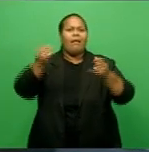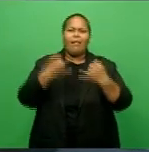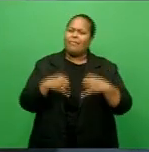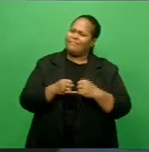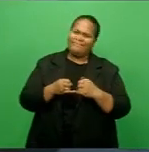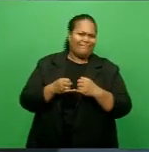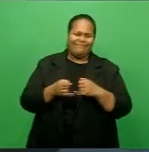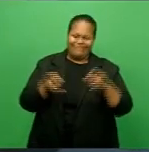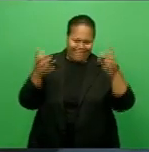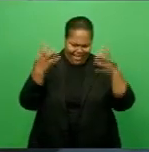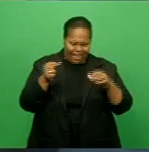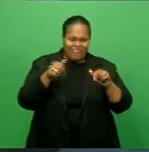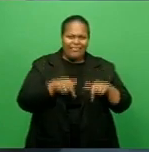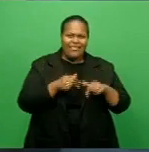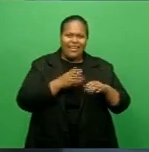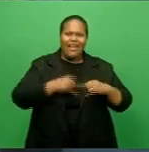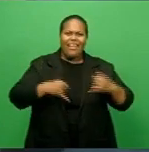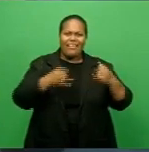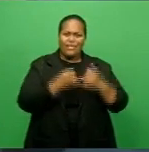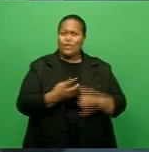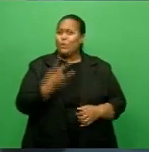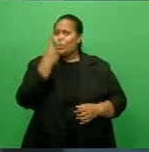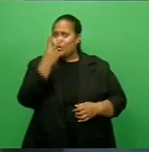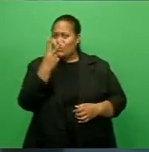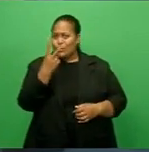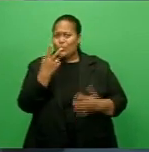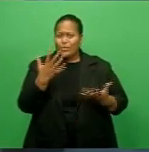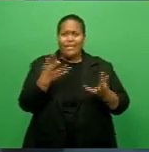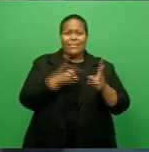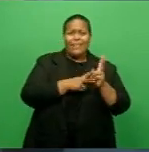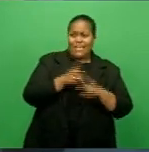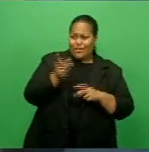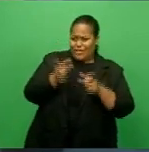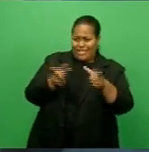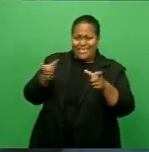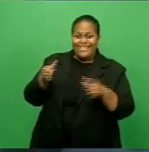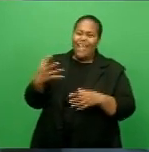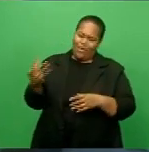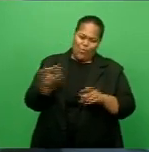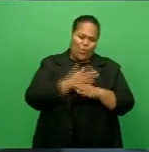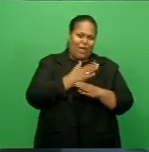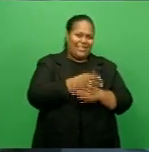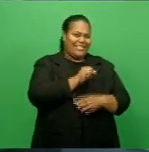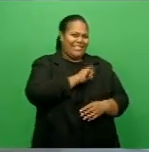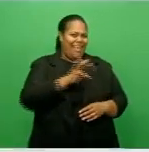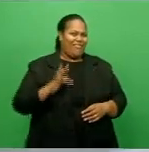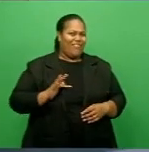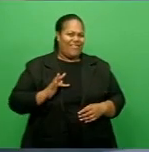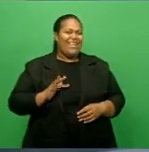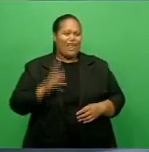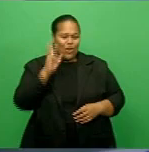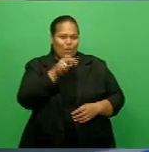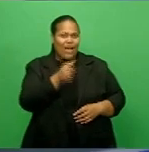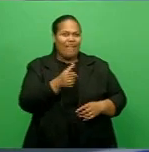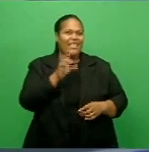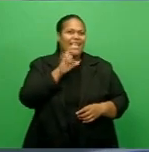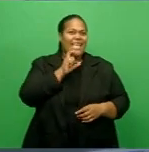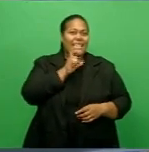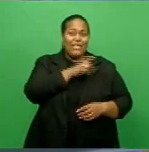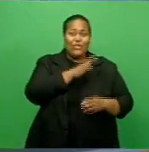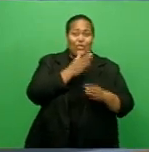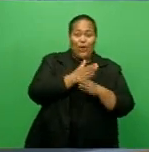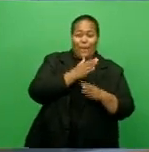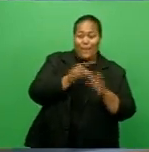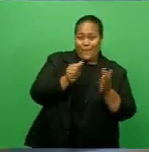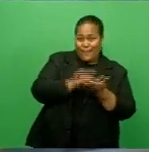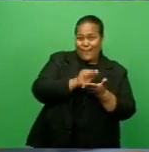He currently employs 2 villagers who man the daily operations of the canteen. I was the only one